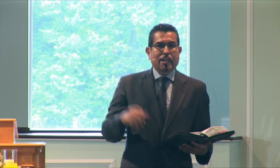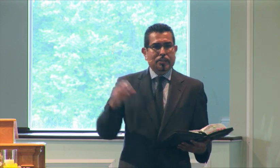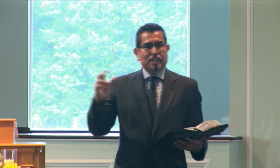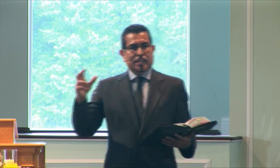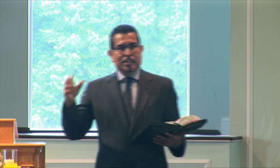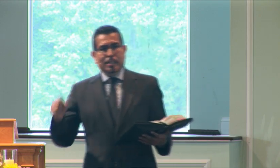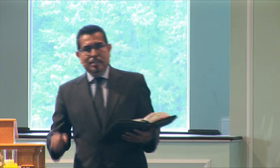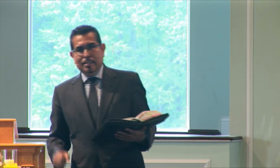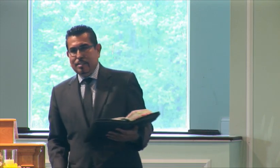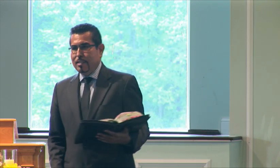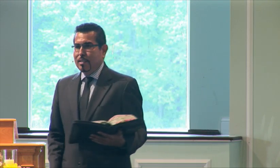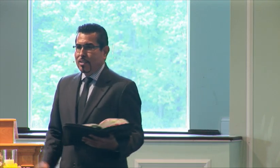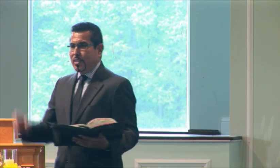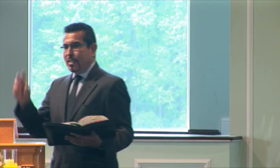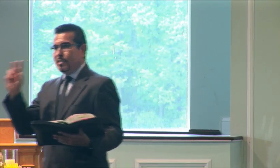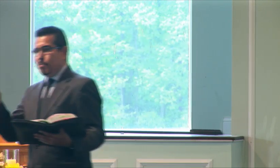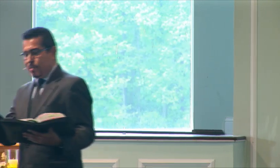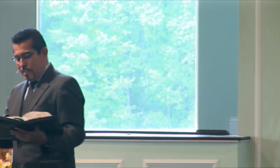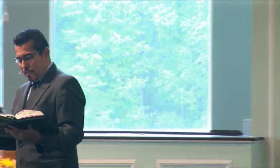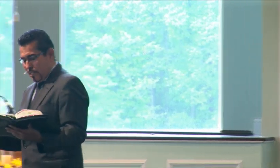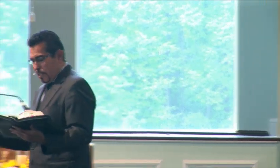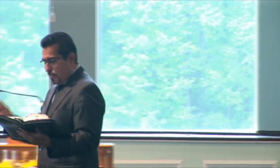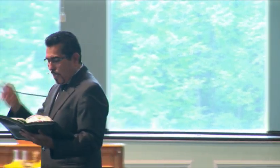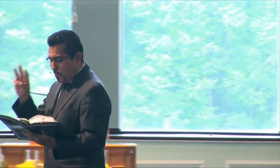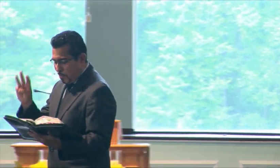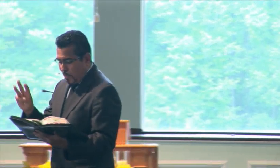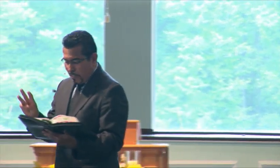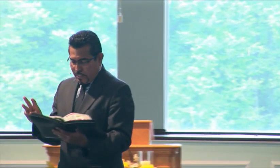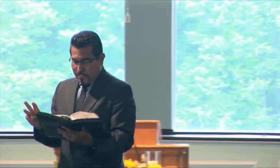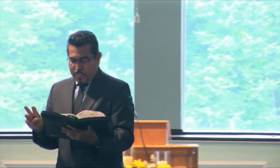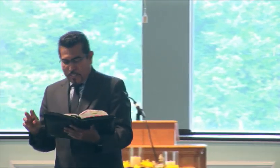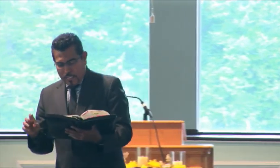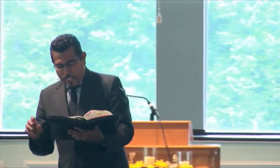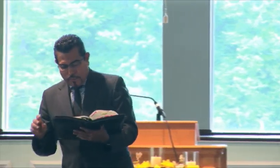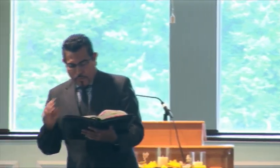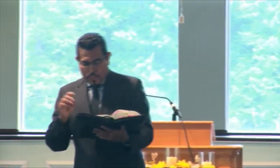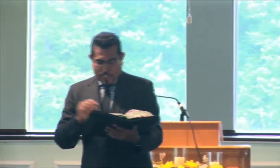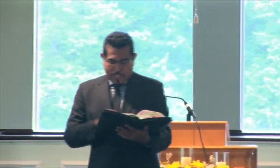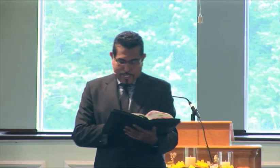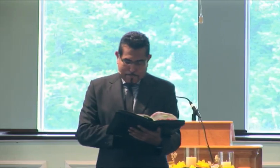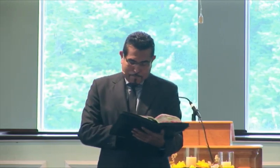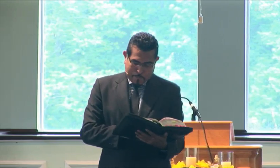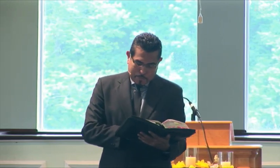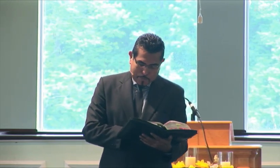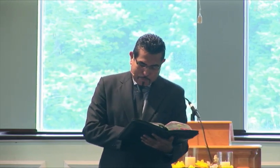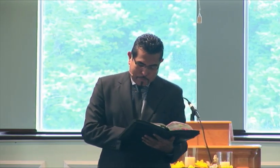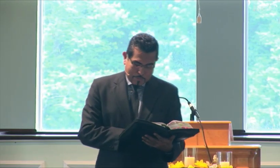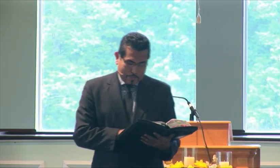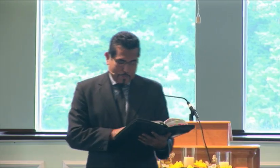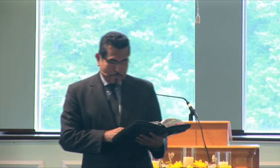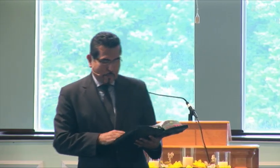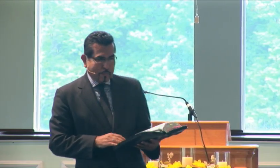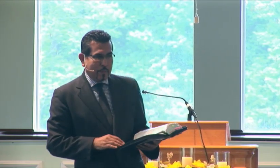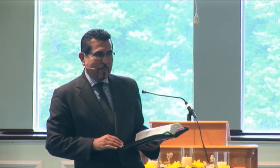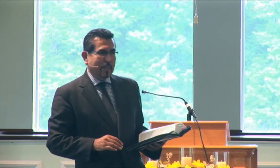Just like John 3:16, 2 Timothy chapter 3, verse